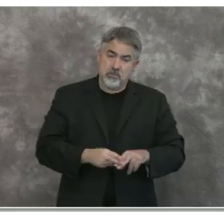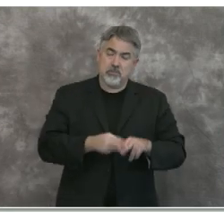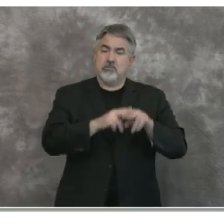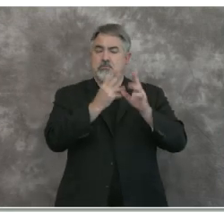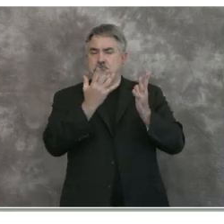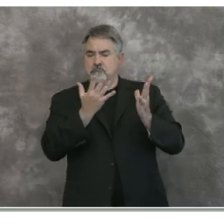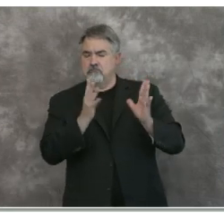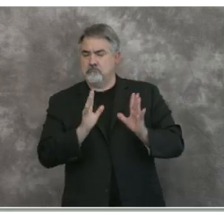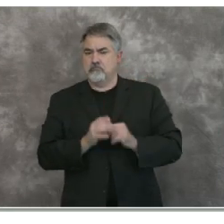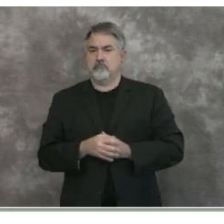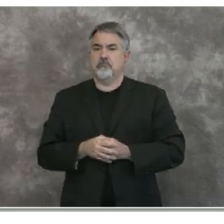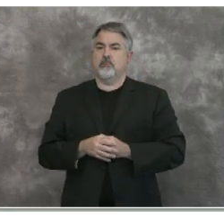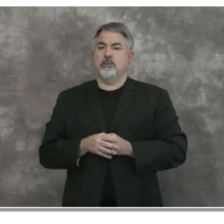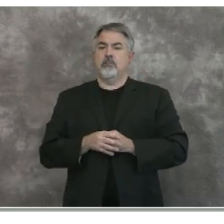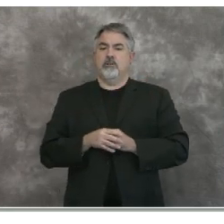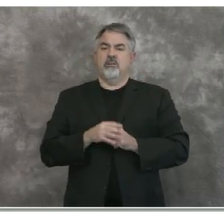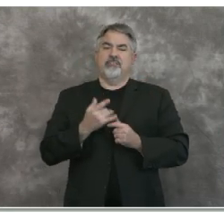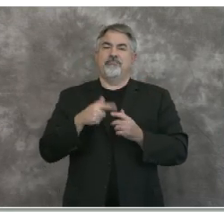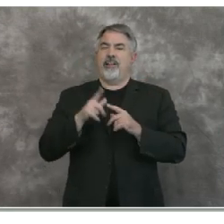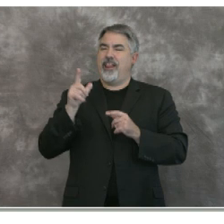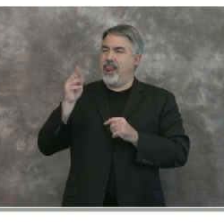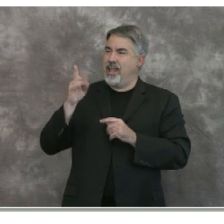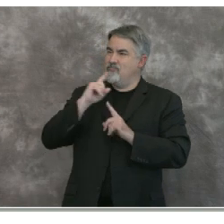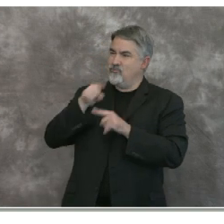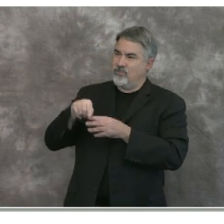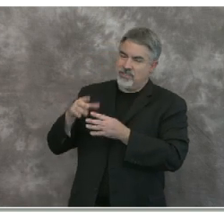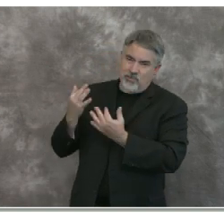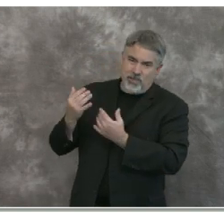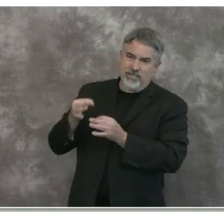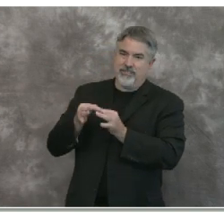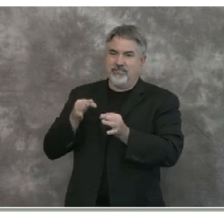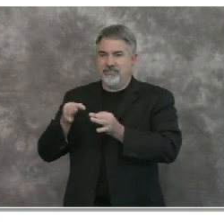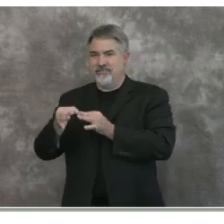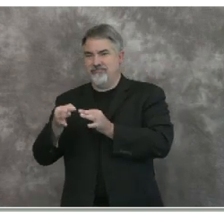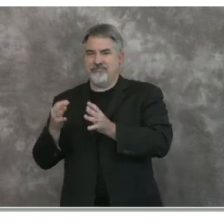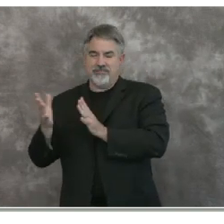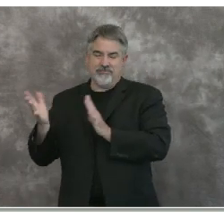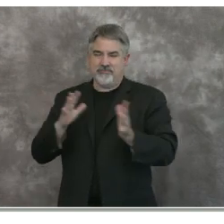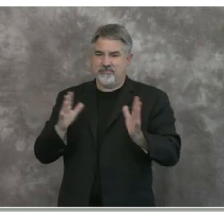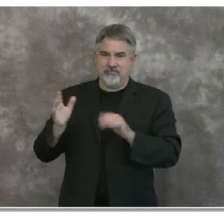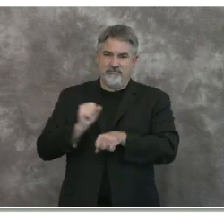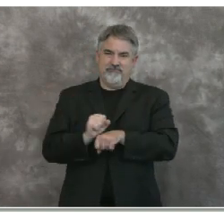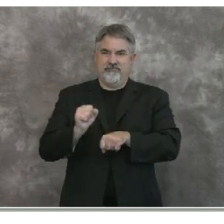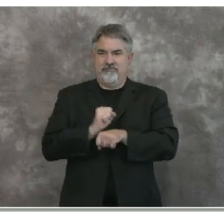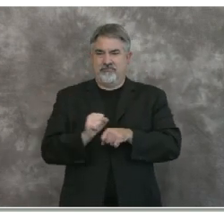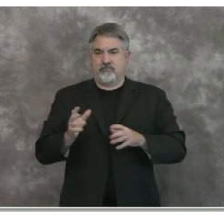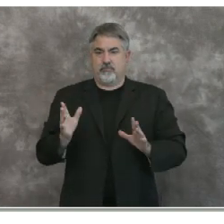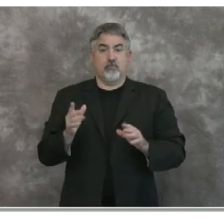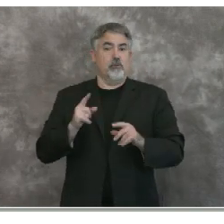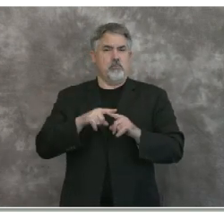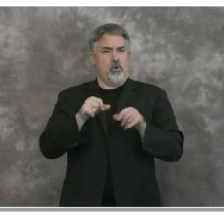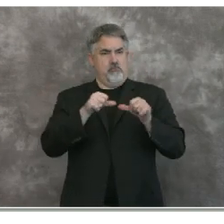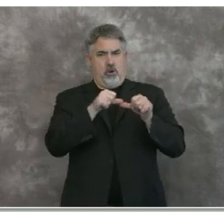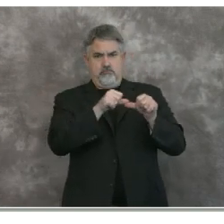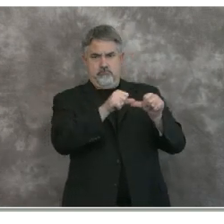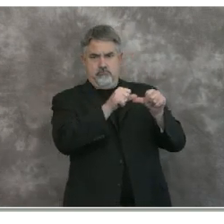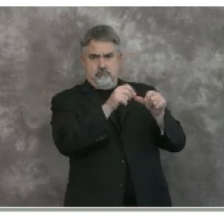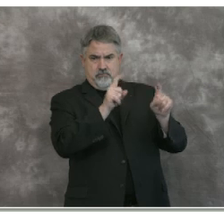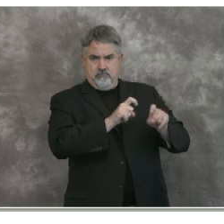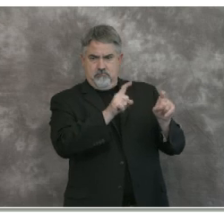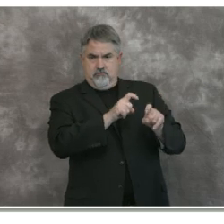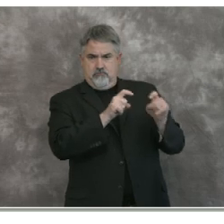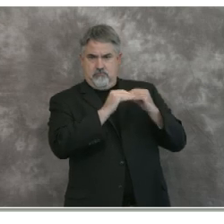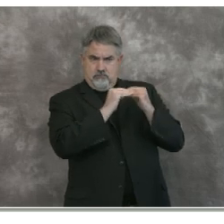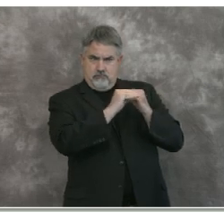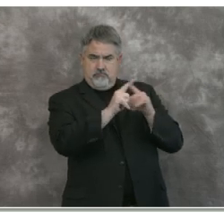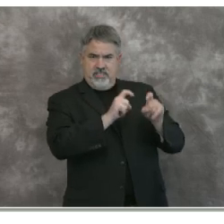have a lag coming out of the weekends. But this does reflect the ongoing commitment and effort to see a sustained